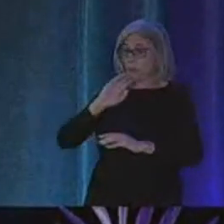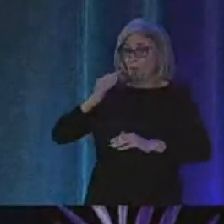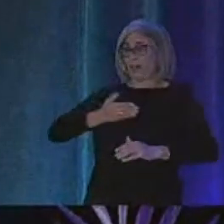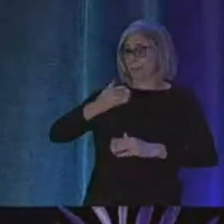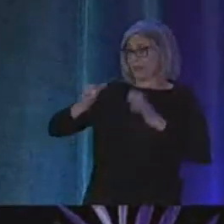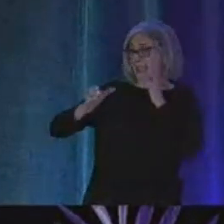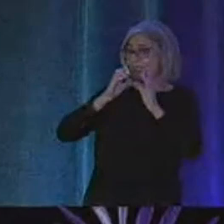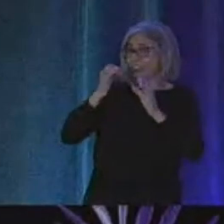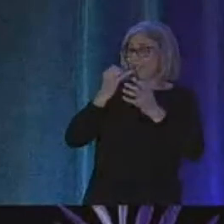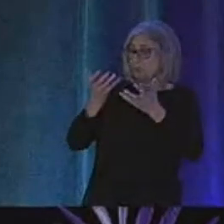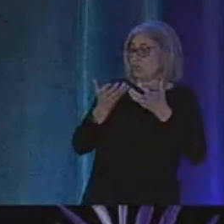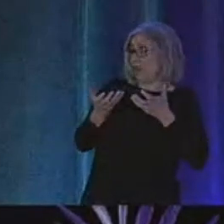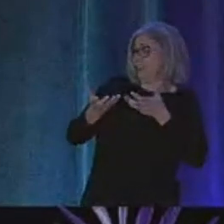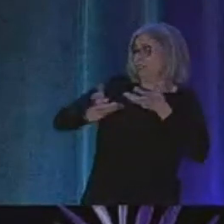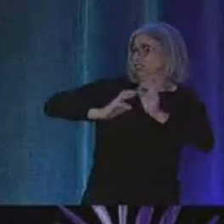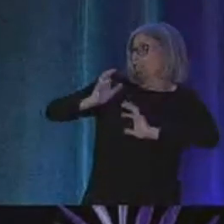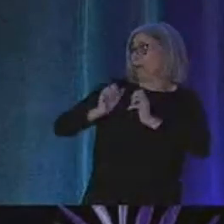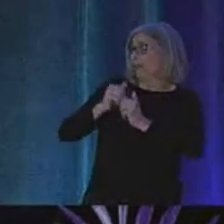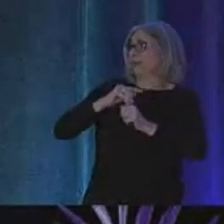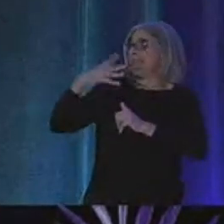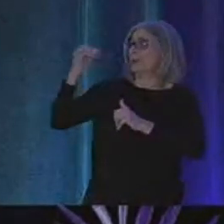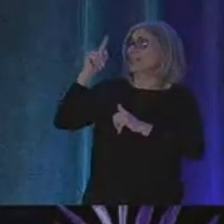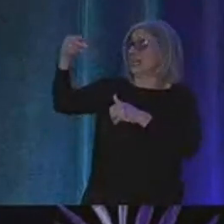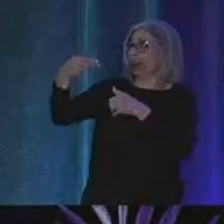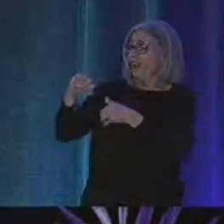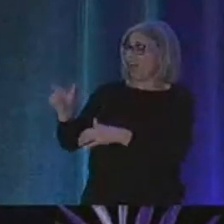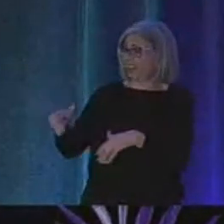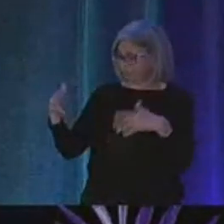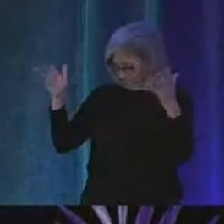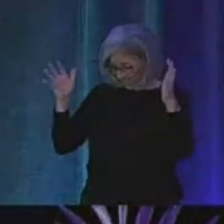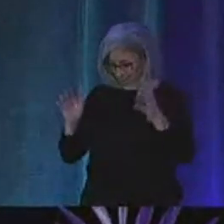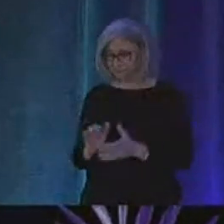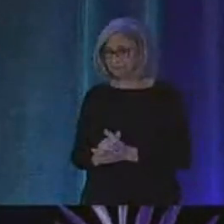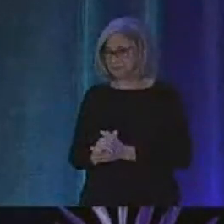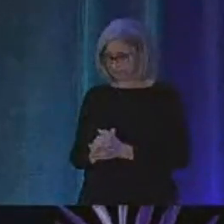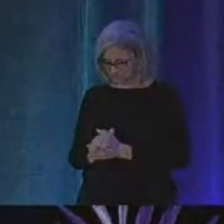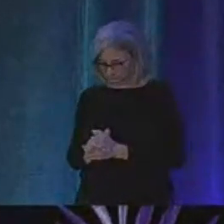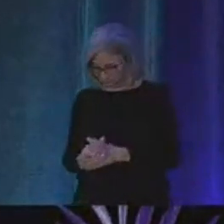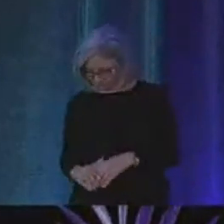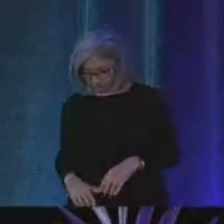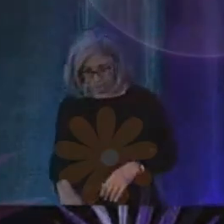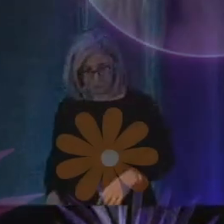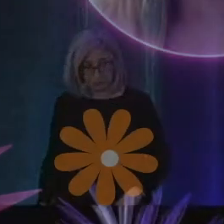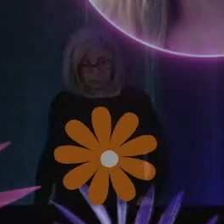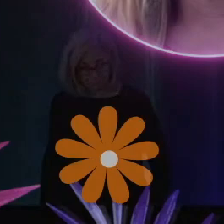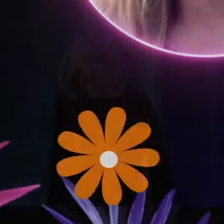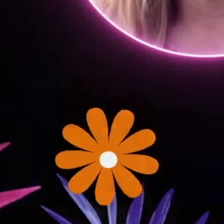it if you want to talk to me out in the hallway.